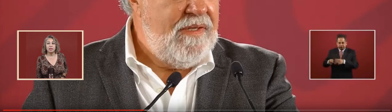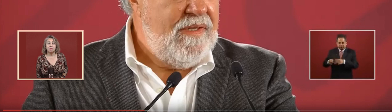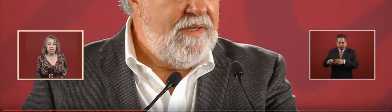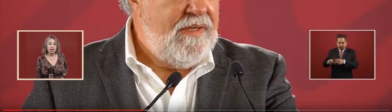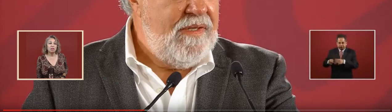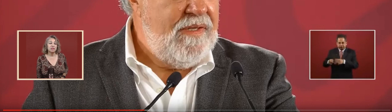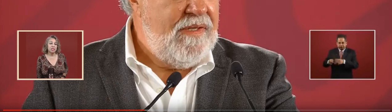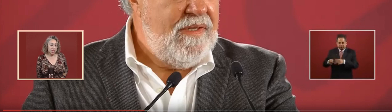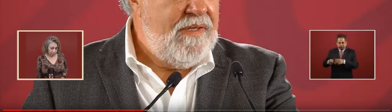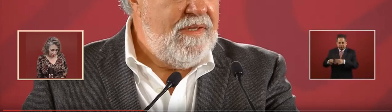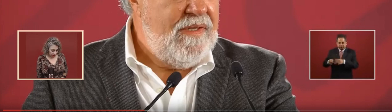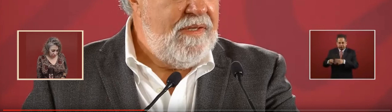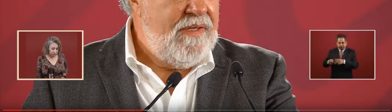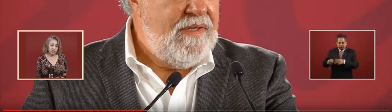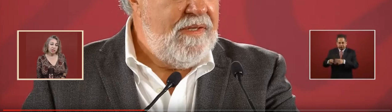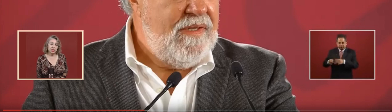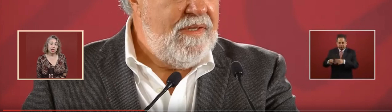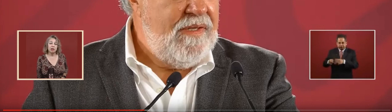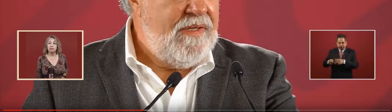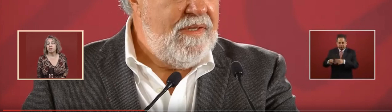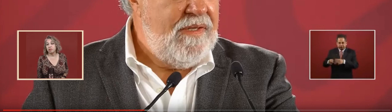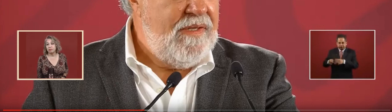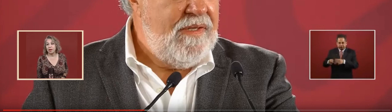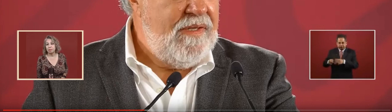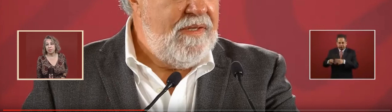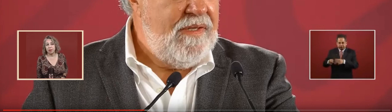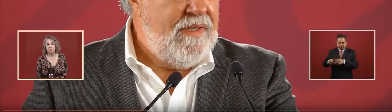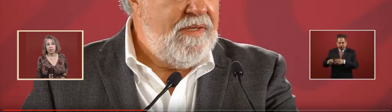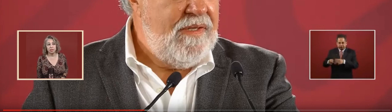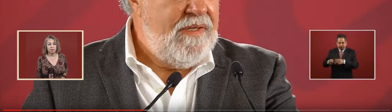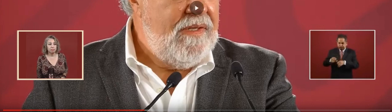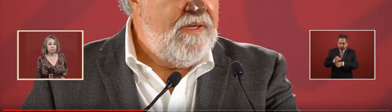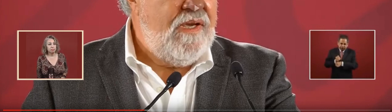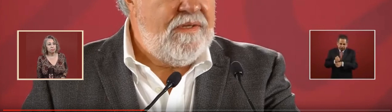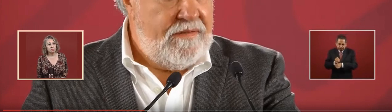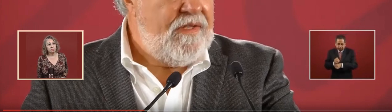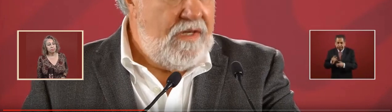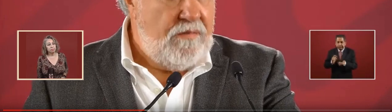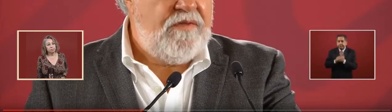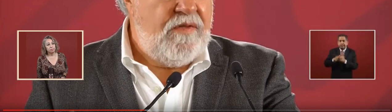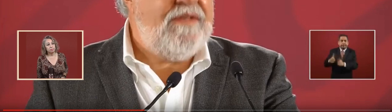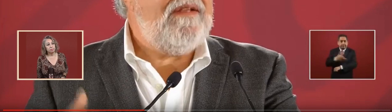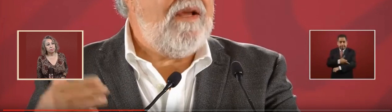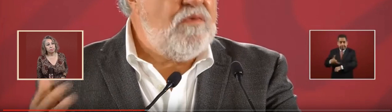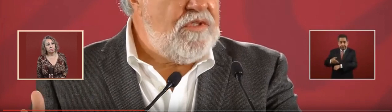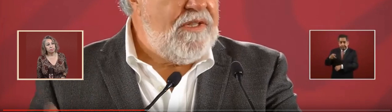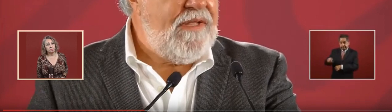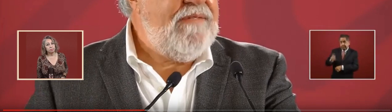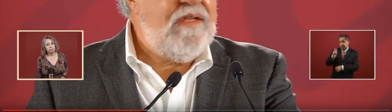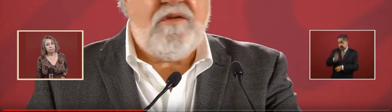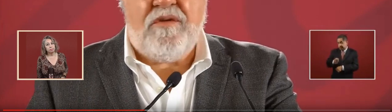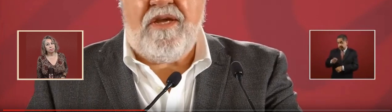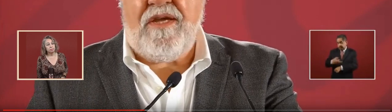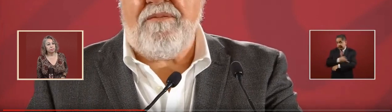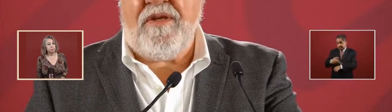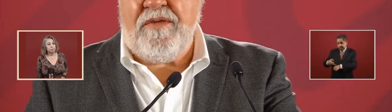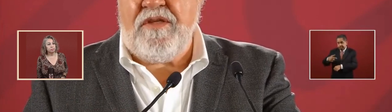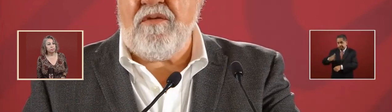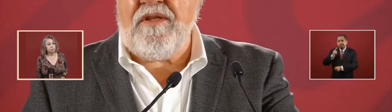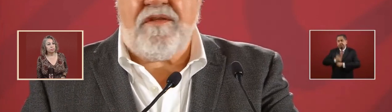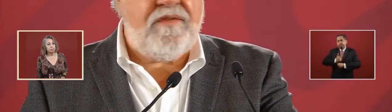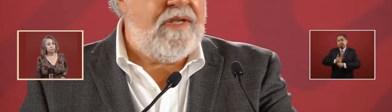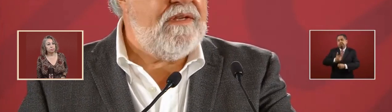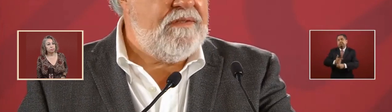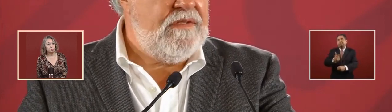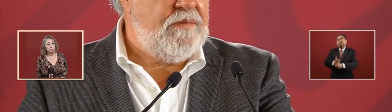initiated themselves the search for their family members. Hay que cerrarlo, pues. Es la búsqueda lo que ha